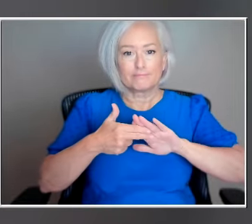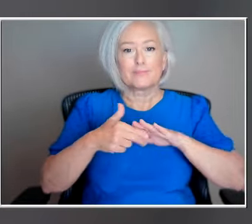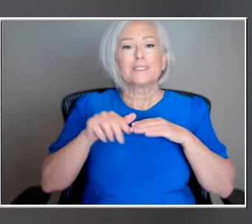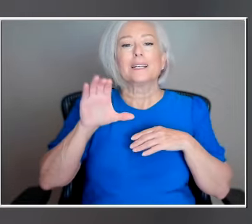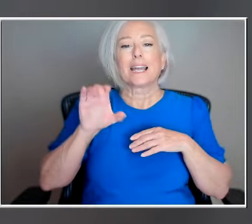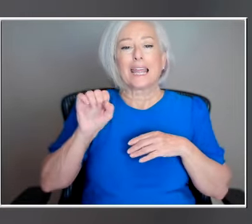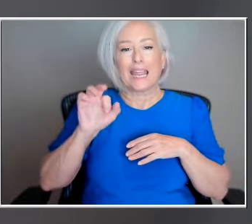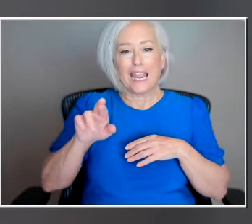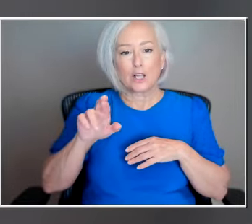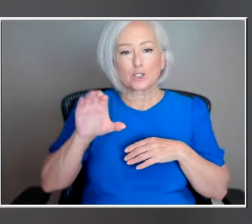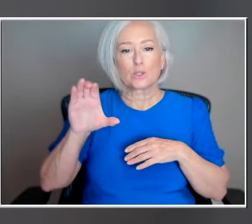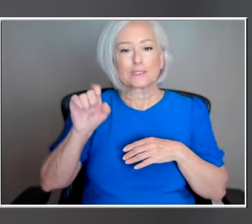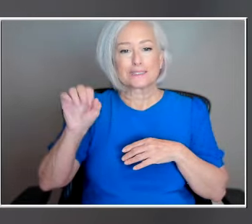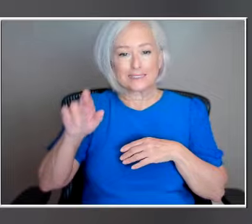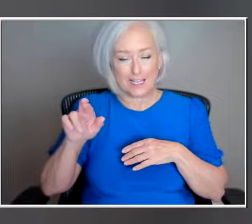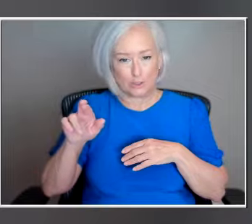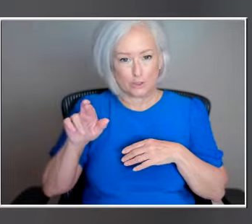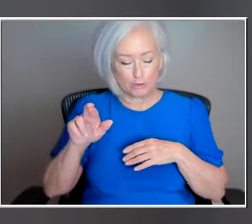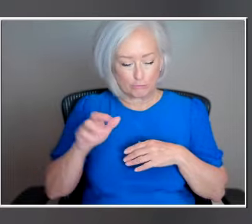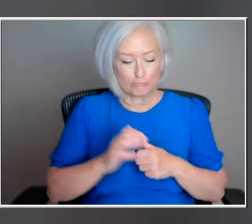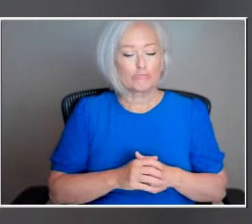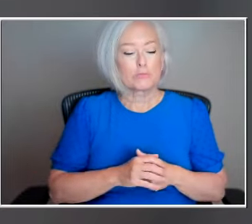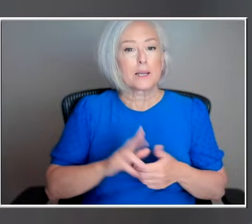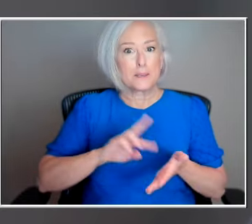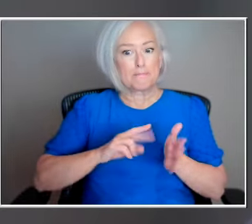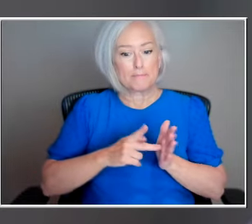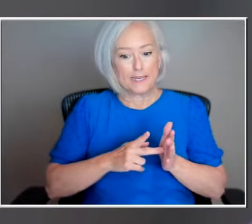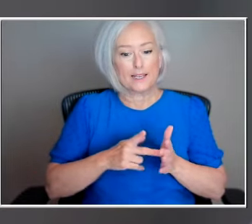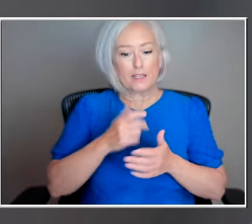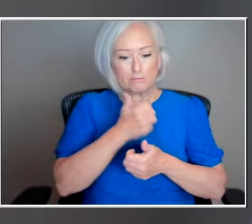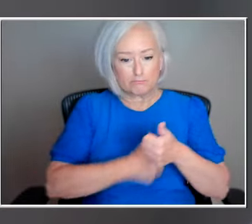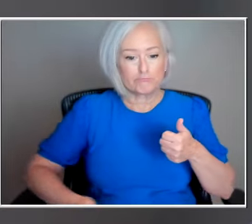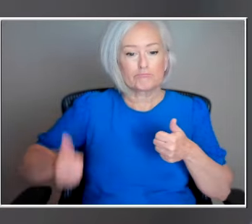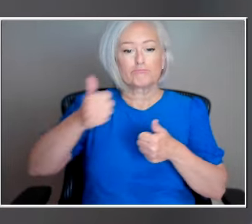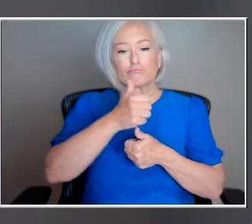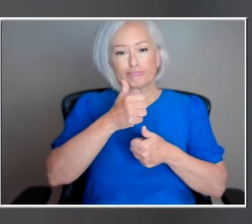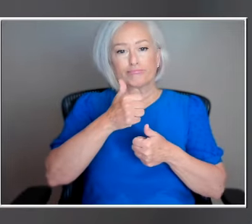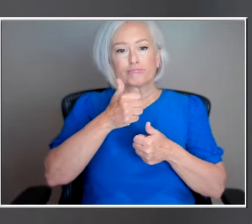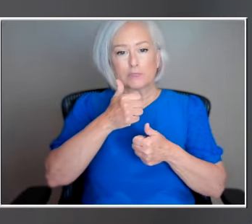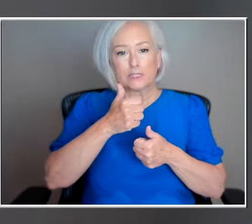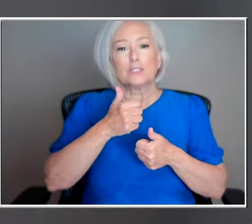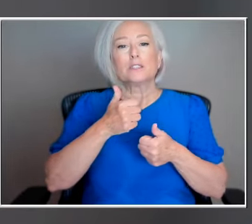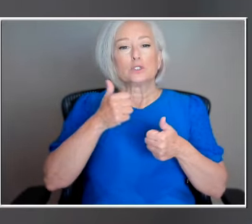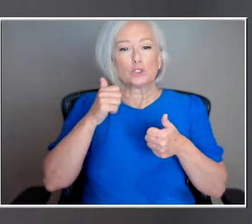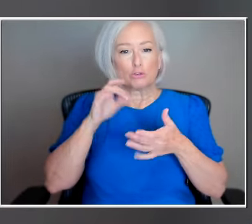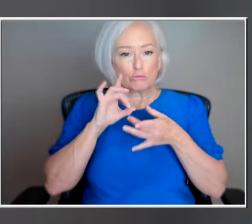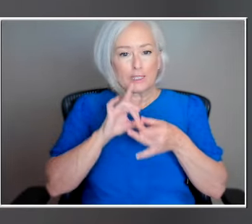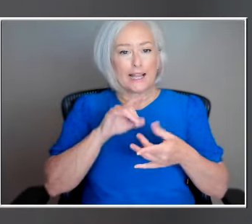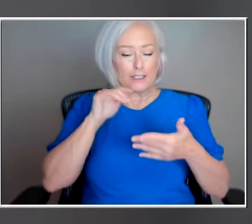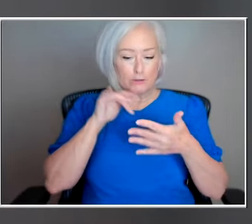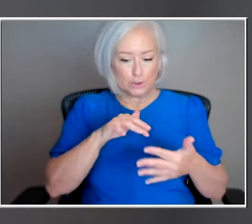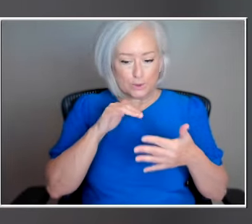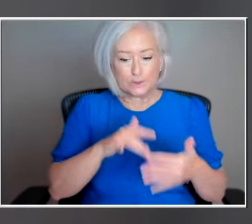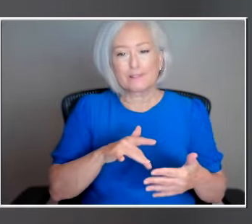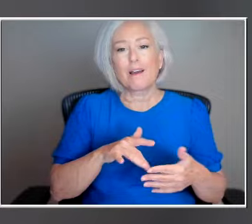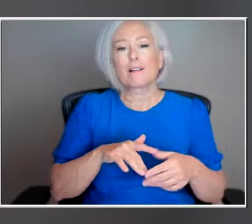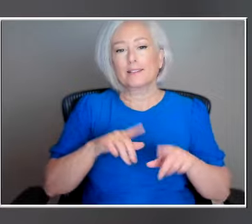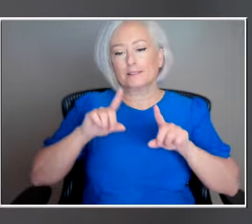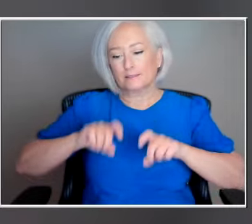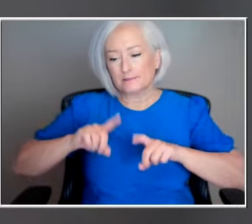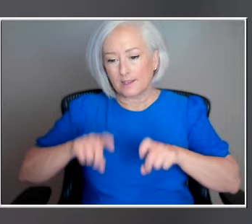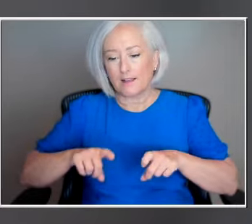groundbreaking novel treatment options. And in fact, Ken was in one of the clinical trials with a targeted pill form of treatment along with